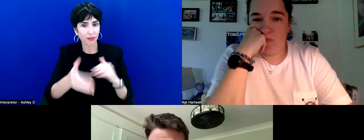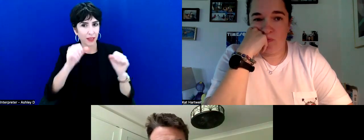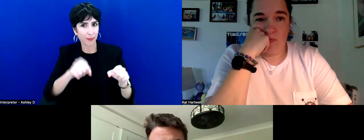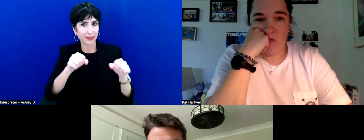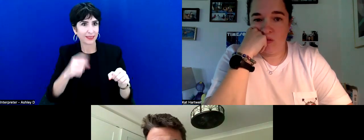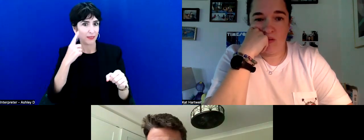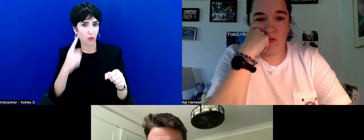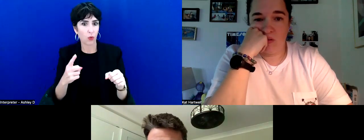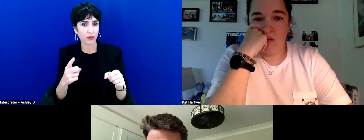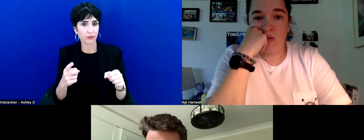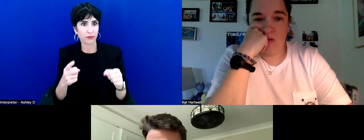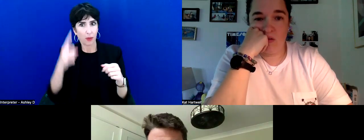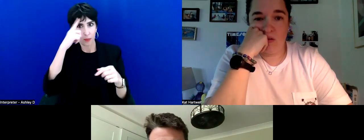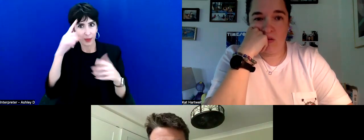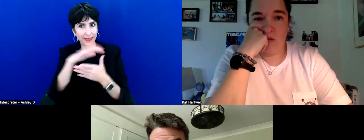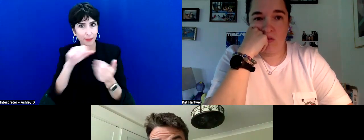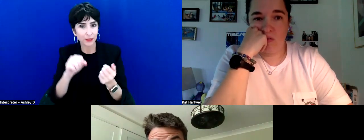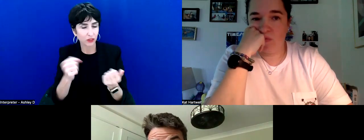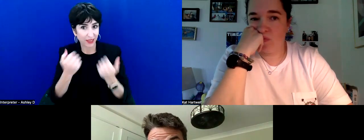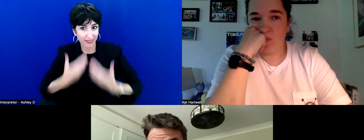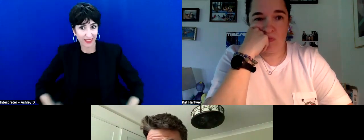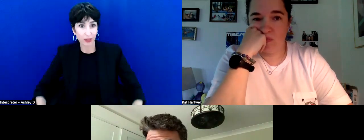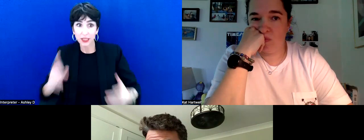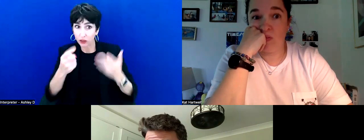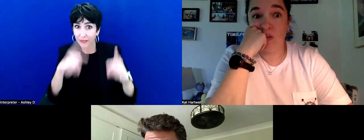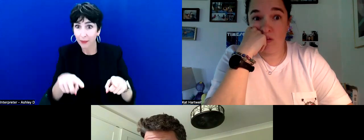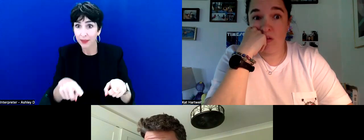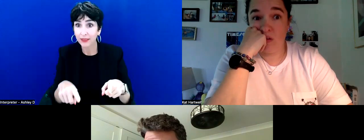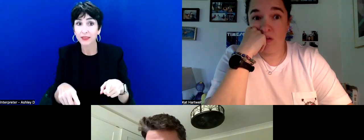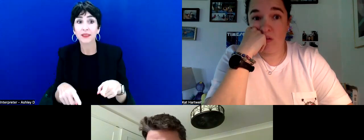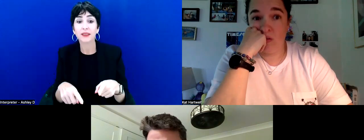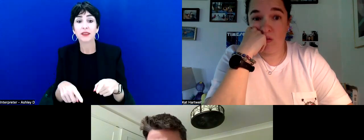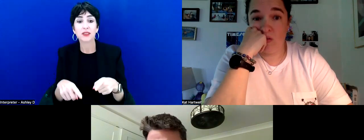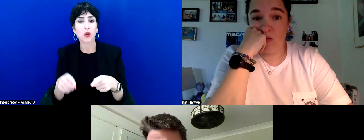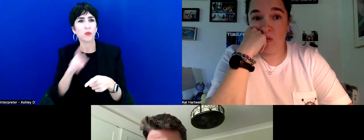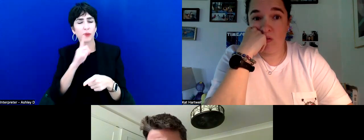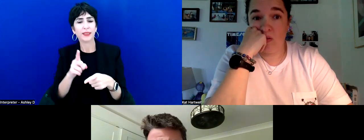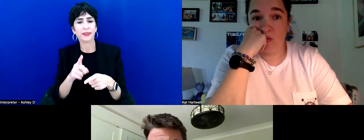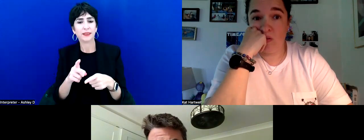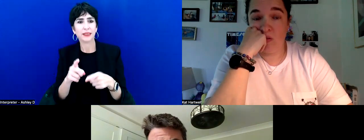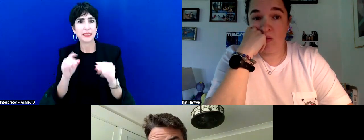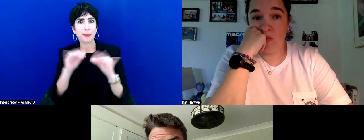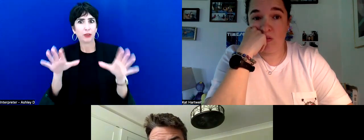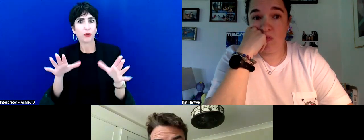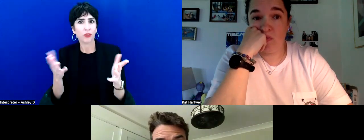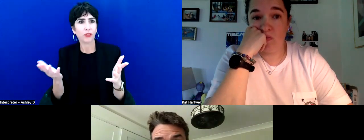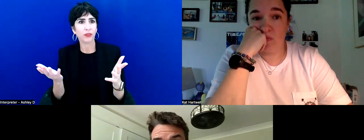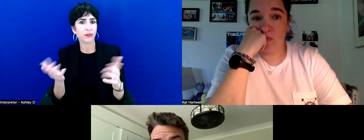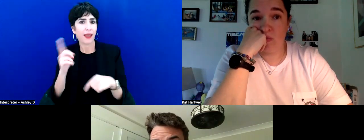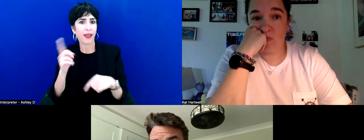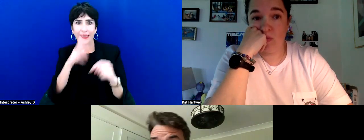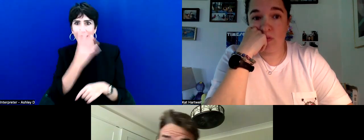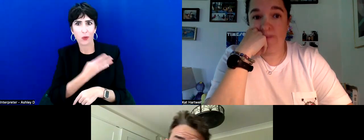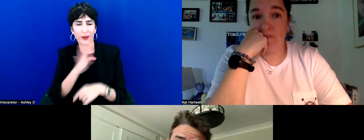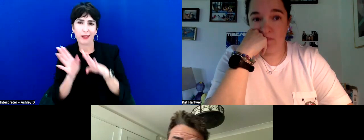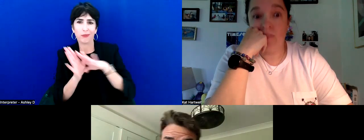for, brain damage and everything else that should have come with it. So it is a complete miracle. And I can't ignore that. I